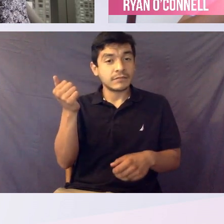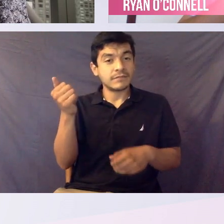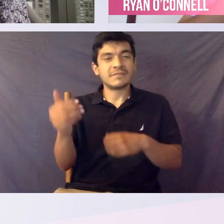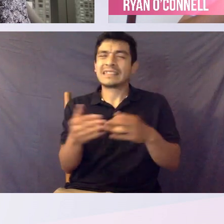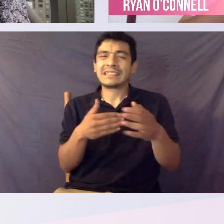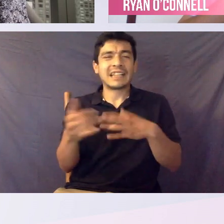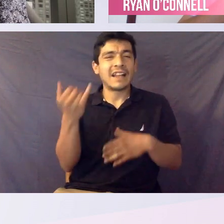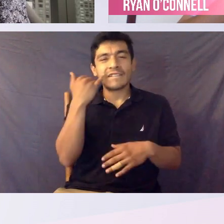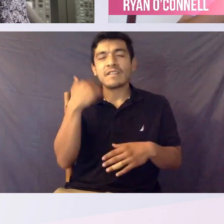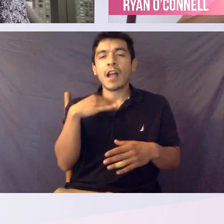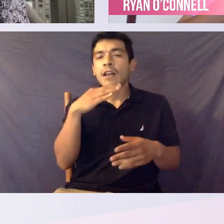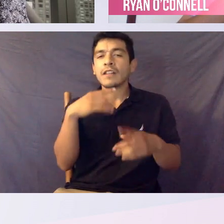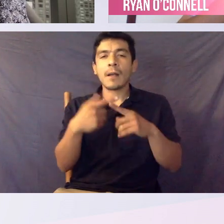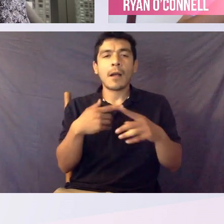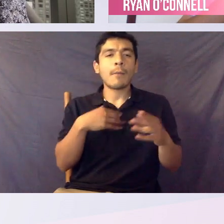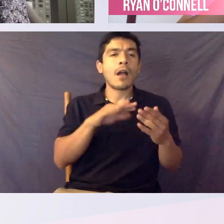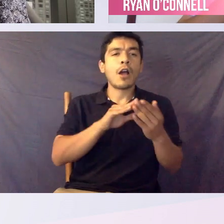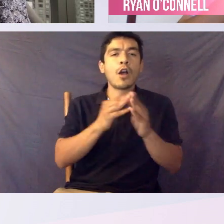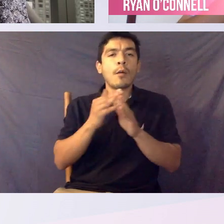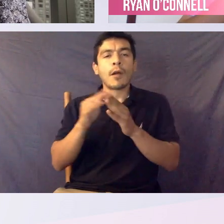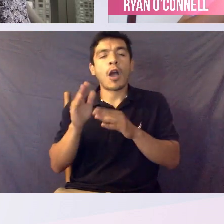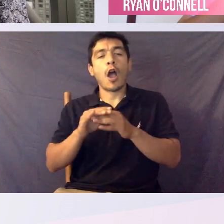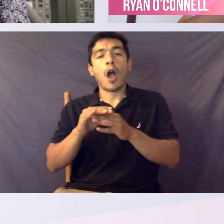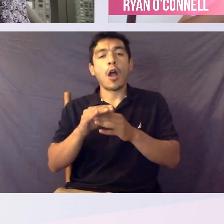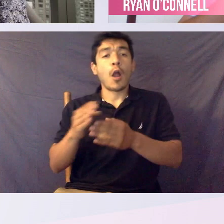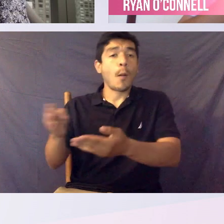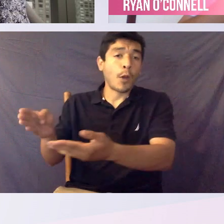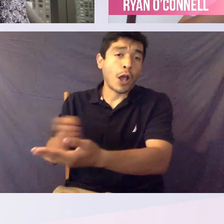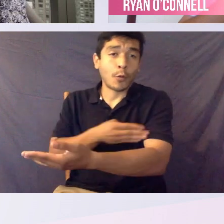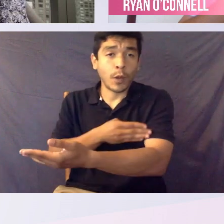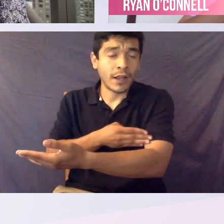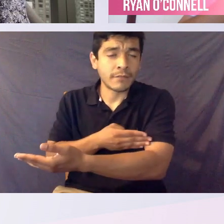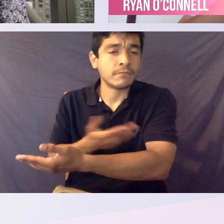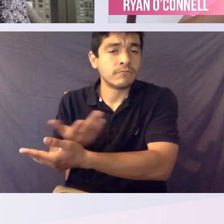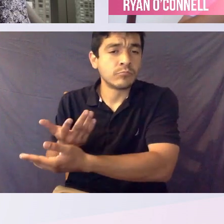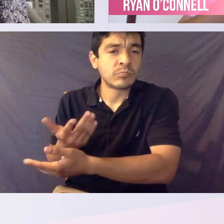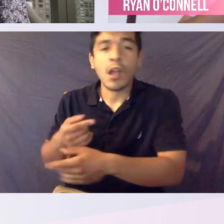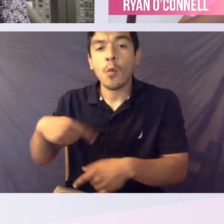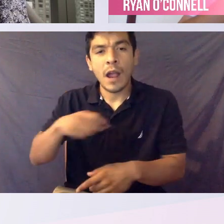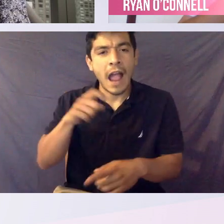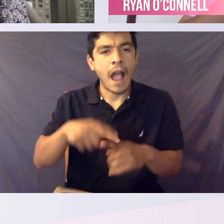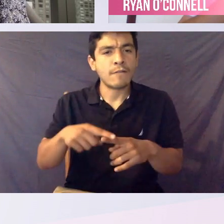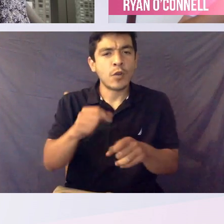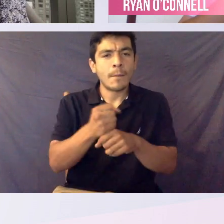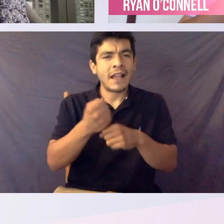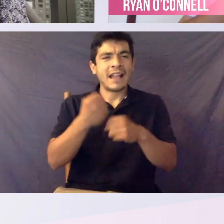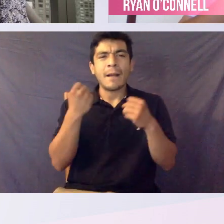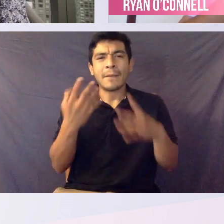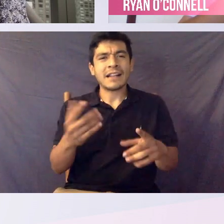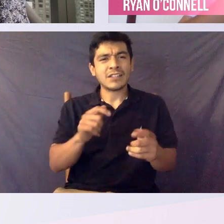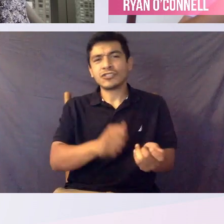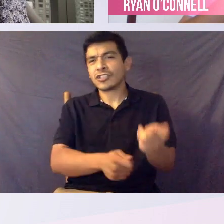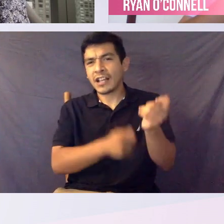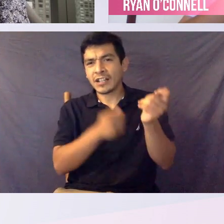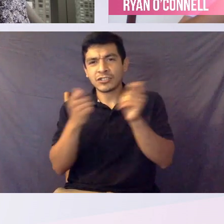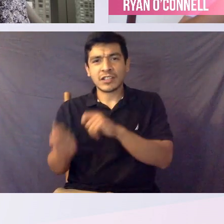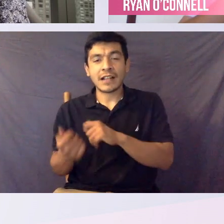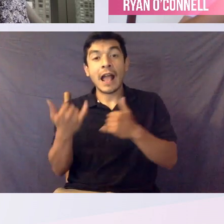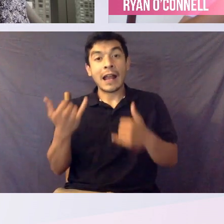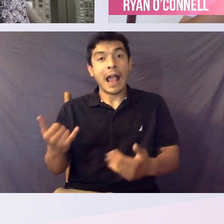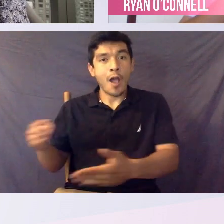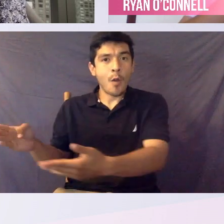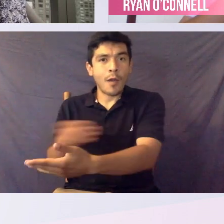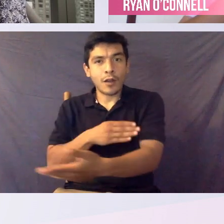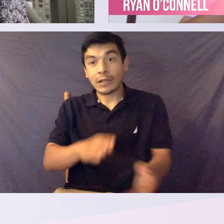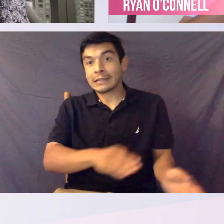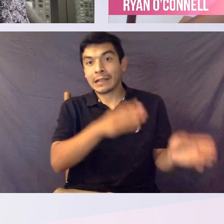like my community of Broadway, there's so much like, what is, we have to make all these changes. Right now, Broadway's dead. There is no Broadway right now.